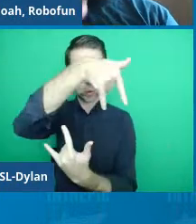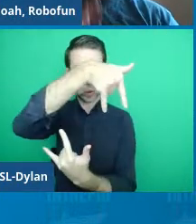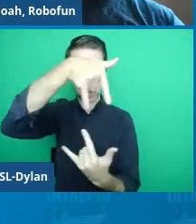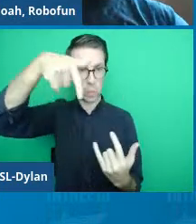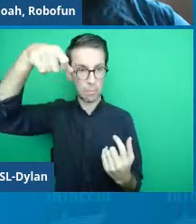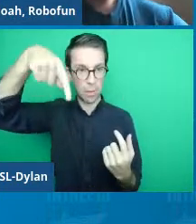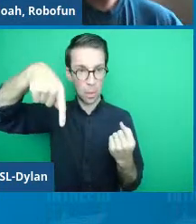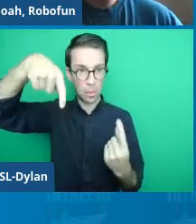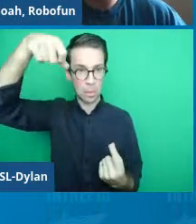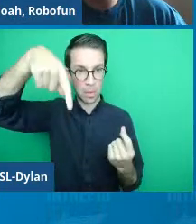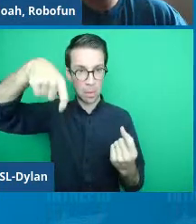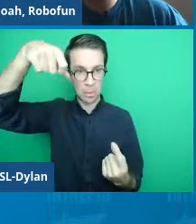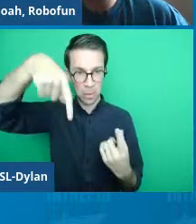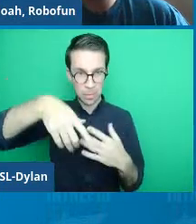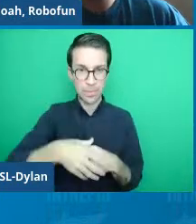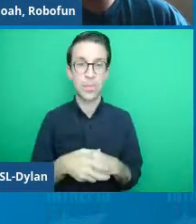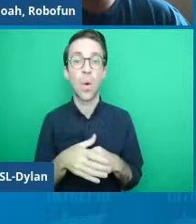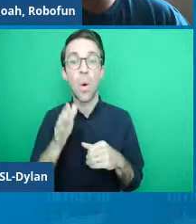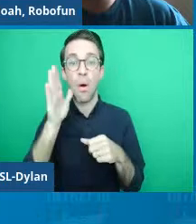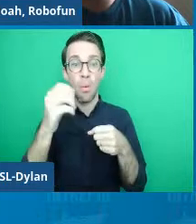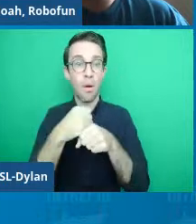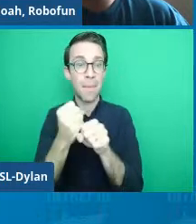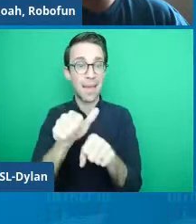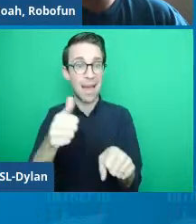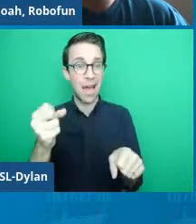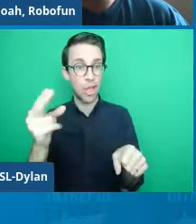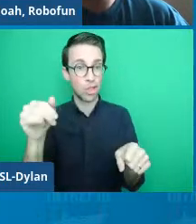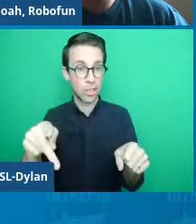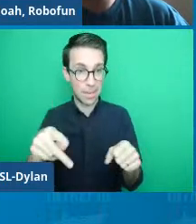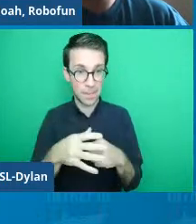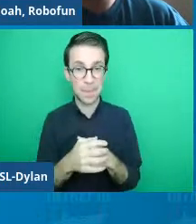other ship by creating another sprite.